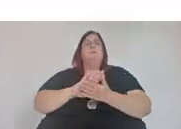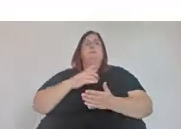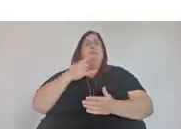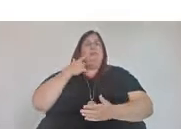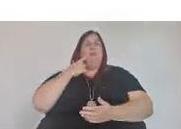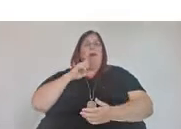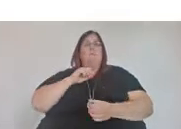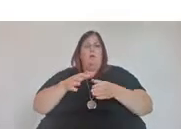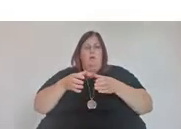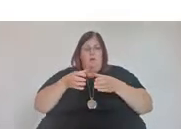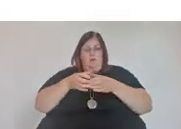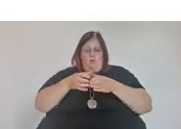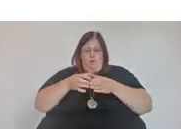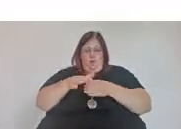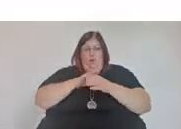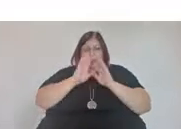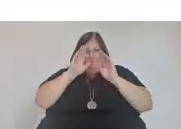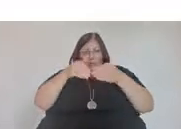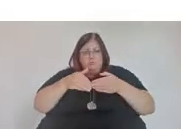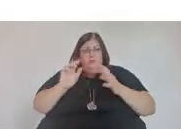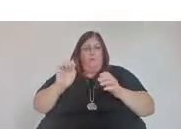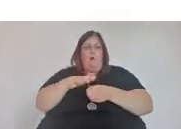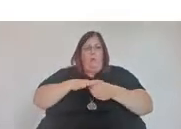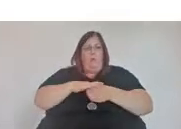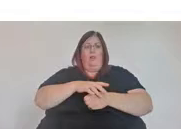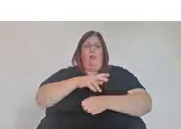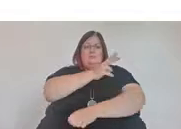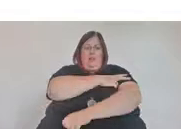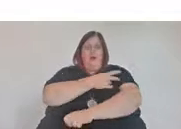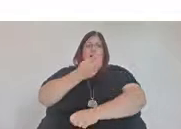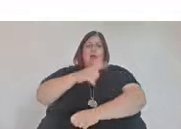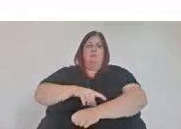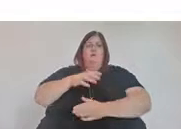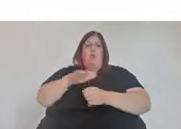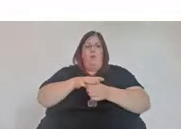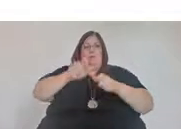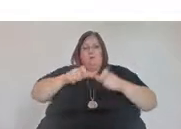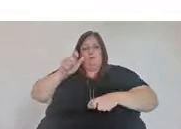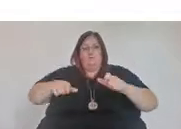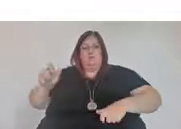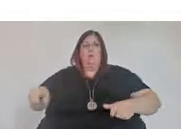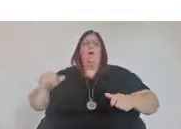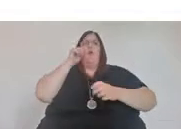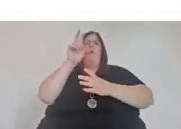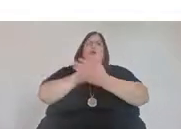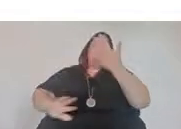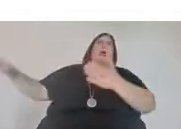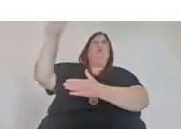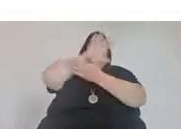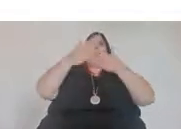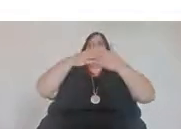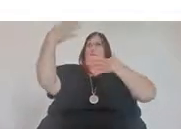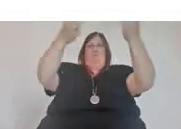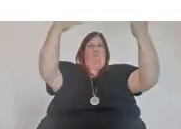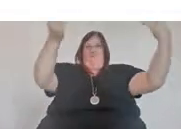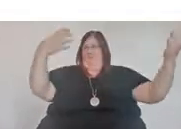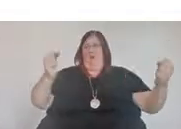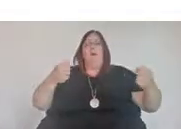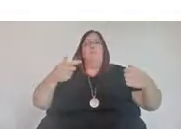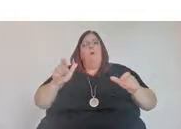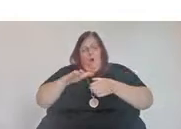patients. So whilst the national system was evolving and being accessed by more and more people, local people could still